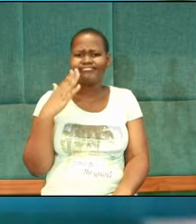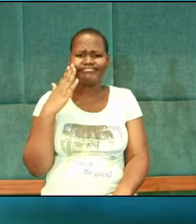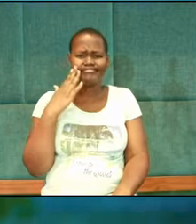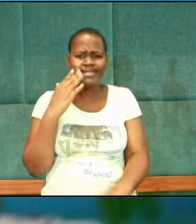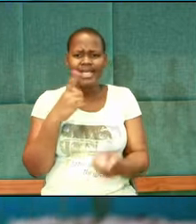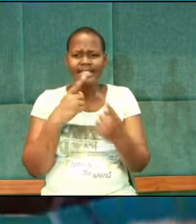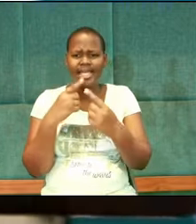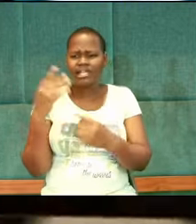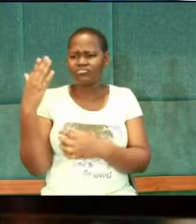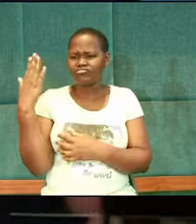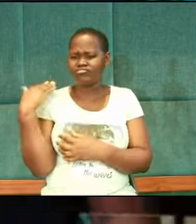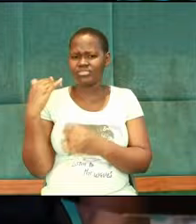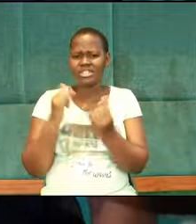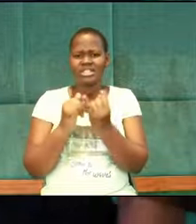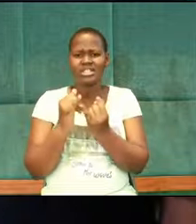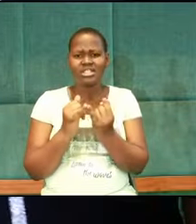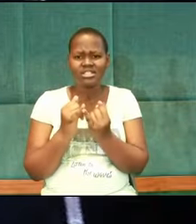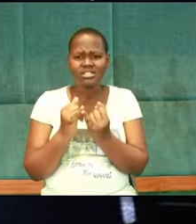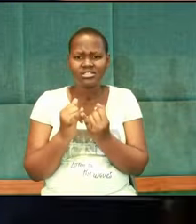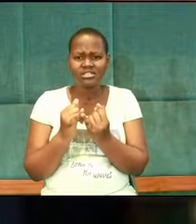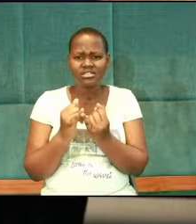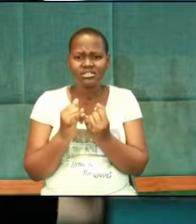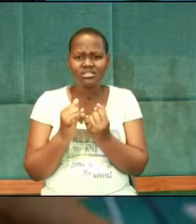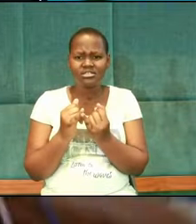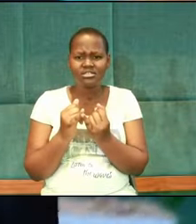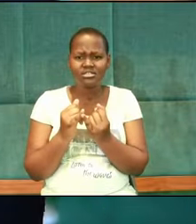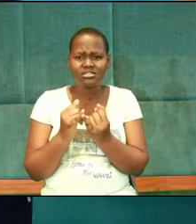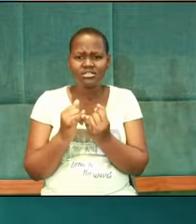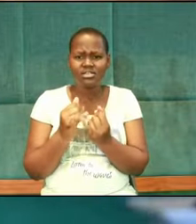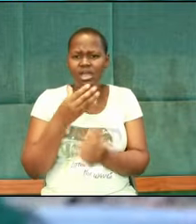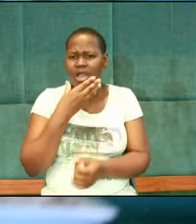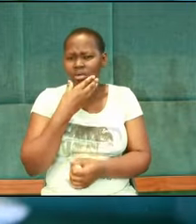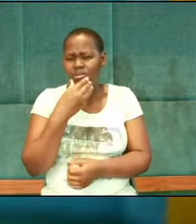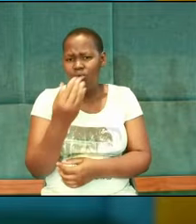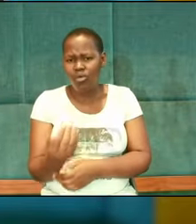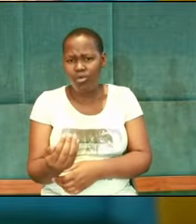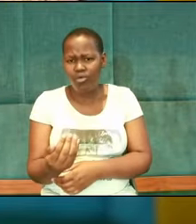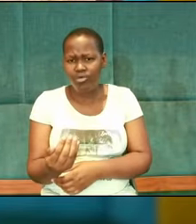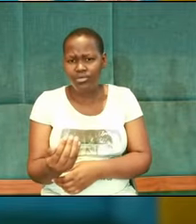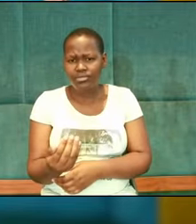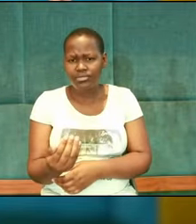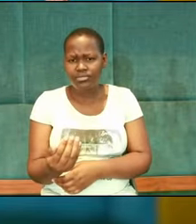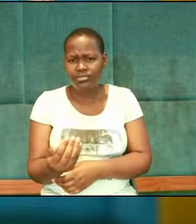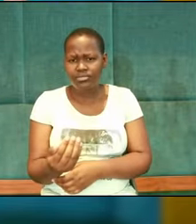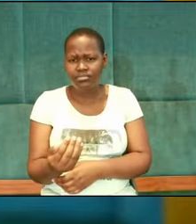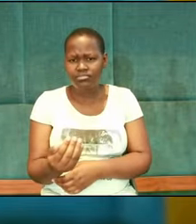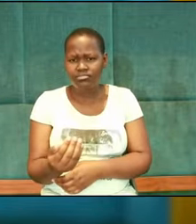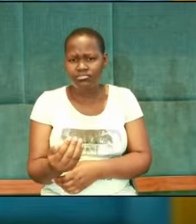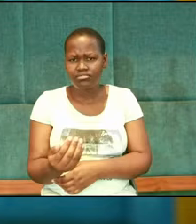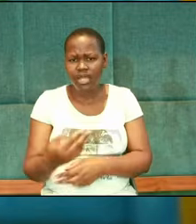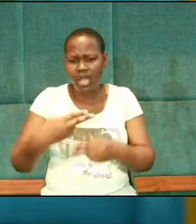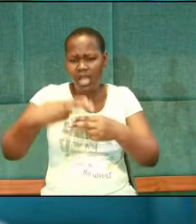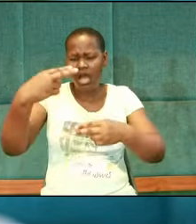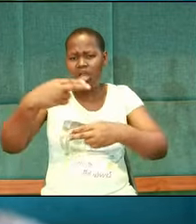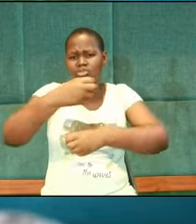See, the person said, no, it's bad company. No, he asked the boy, since when did you start? He said, what, secondary school.